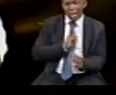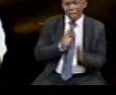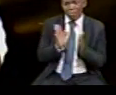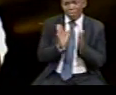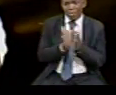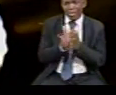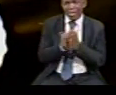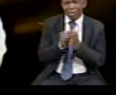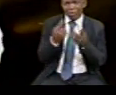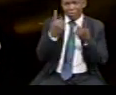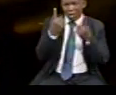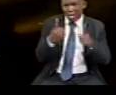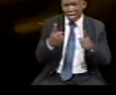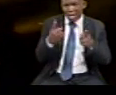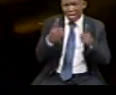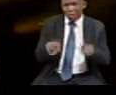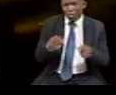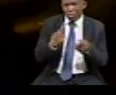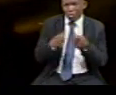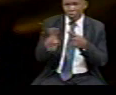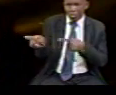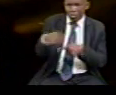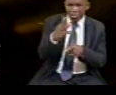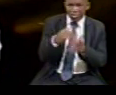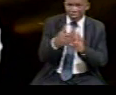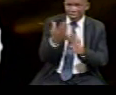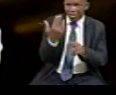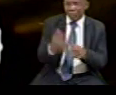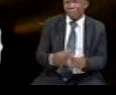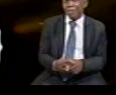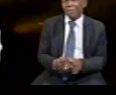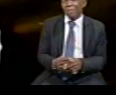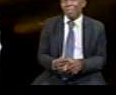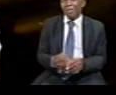Look at what he then said. Look at what he then says. In that day,